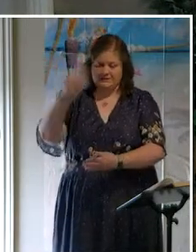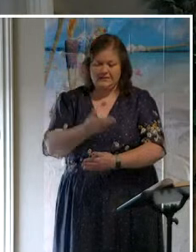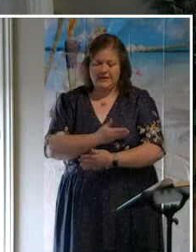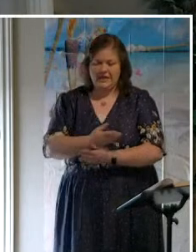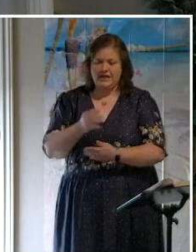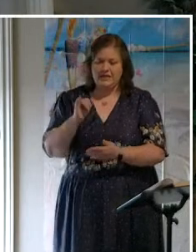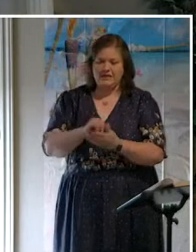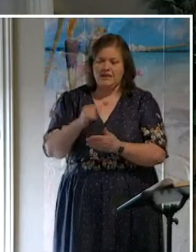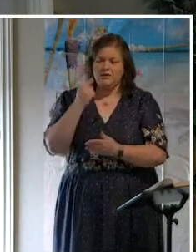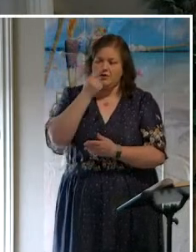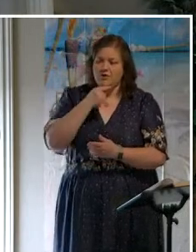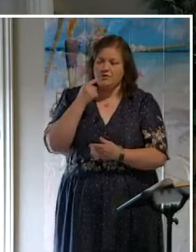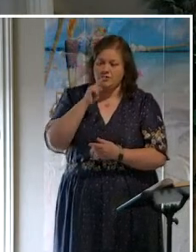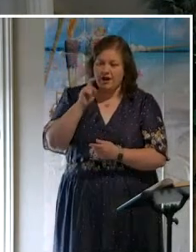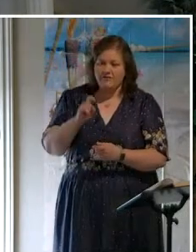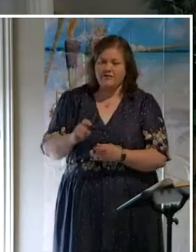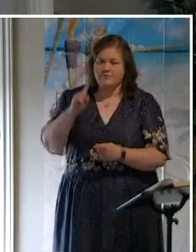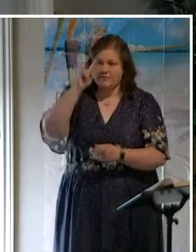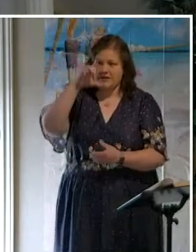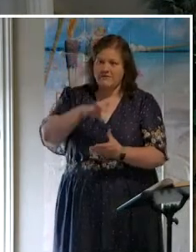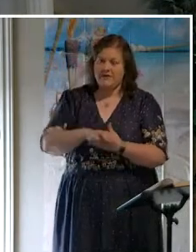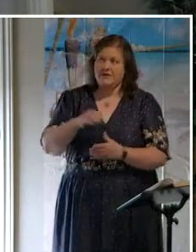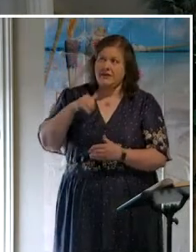but have everlasting life."